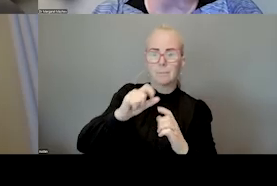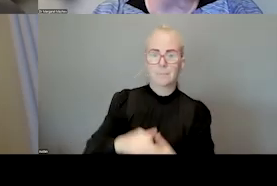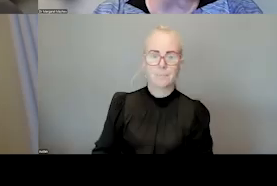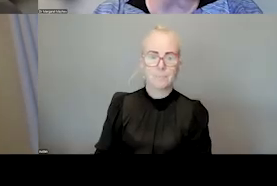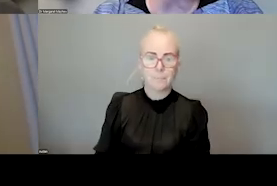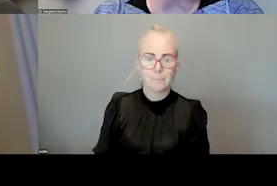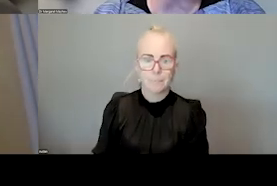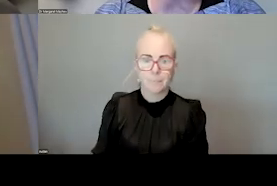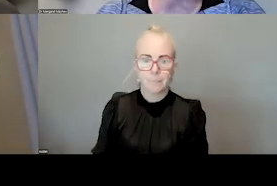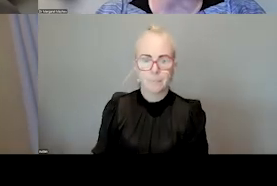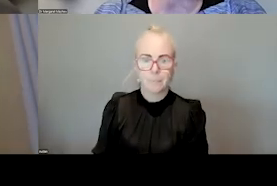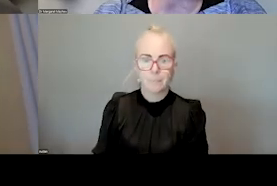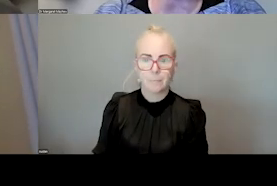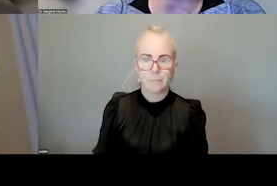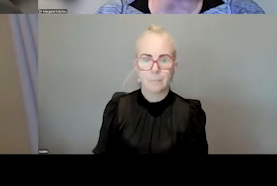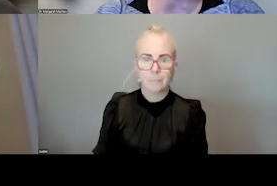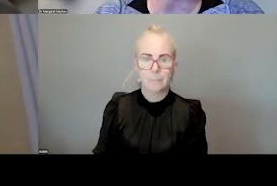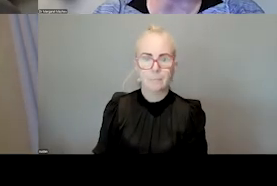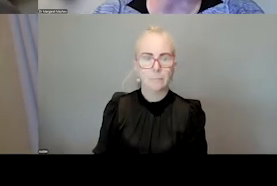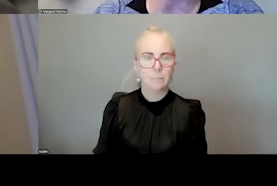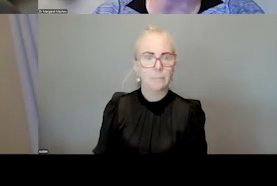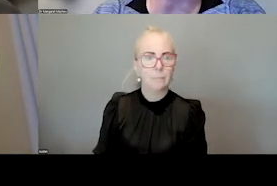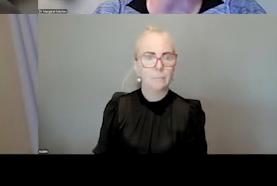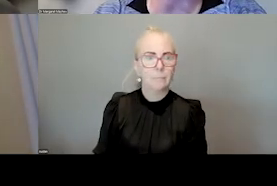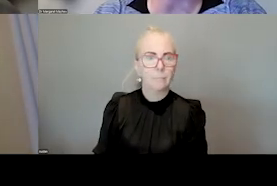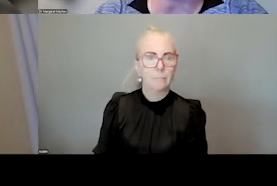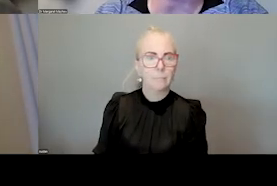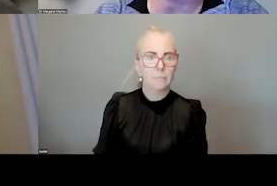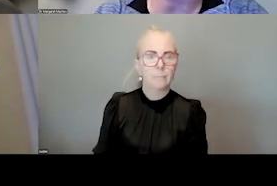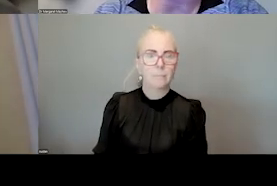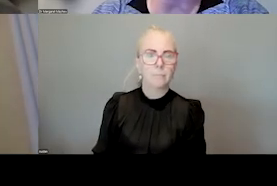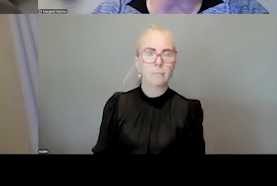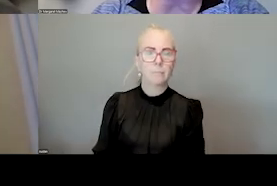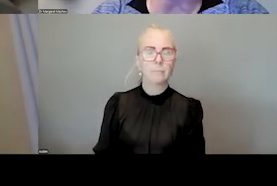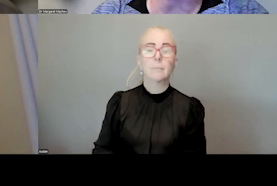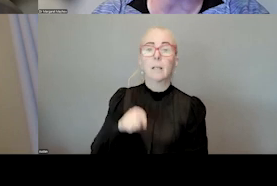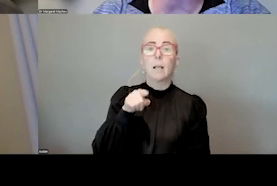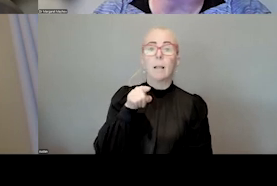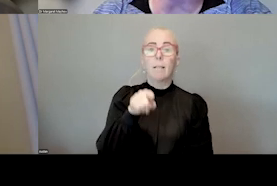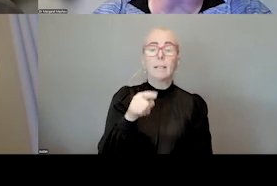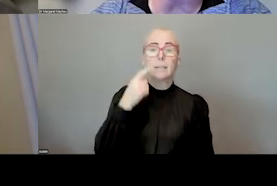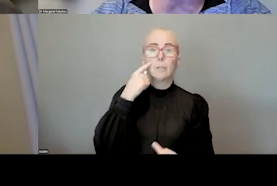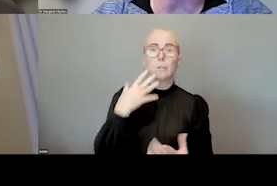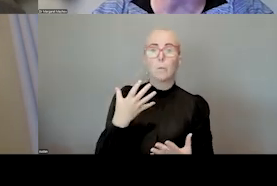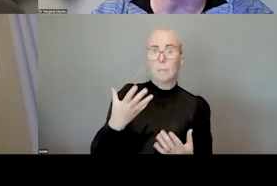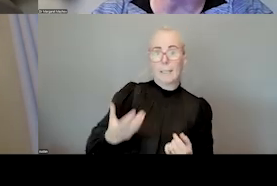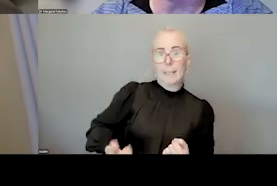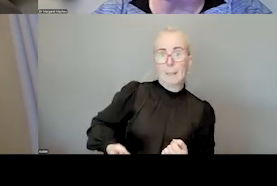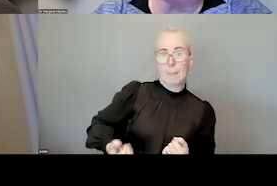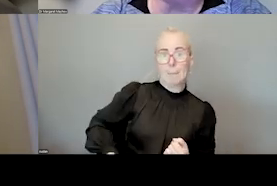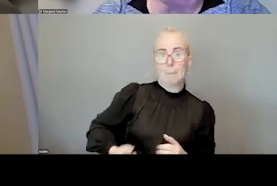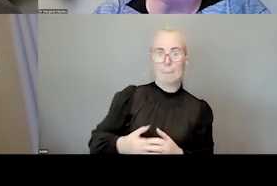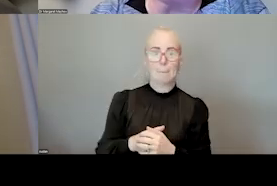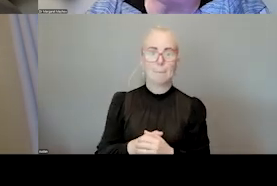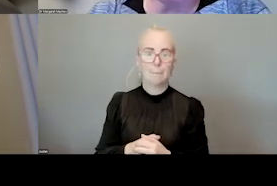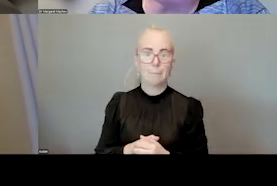3,250 by now. Yep, I think that might come up in the next couple of slides. So this one Yeah. is the budget income. So Okay. it says you've done ones about